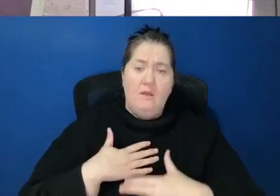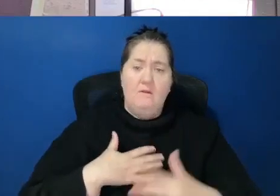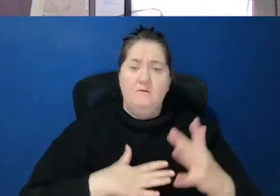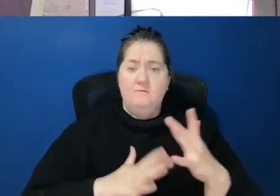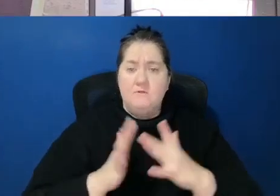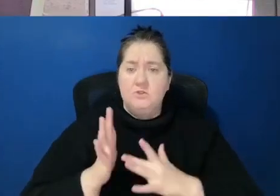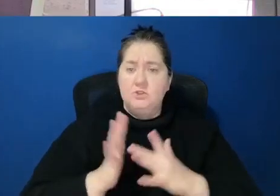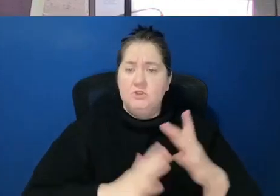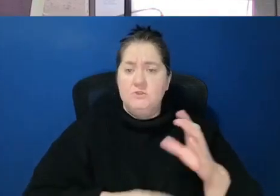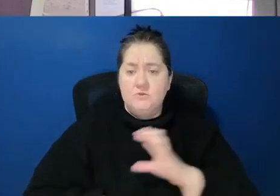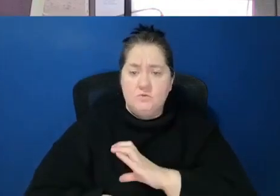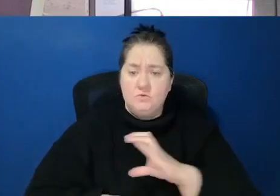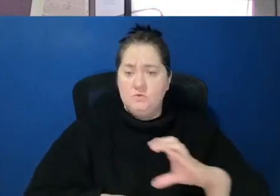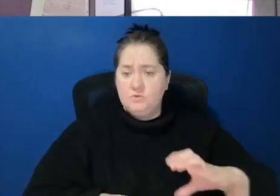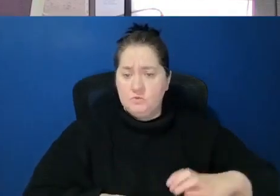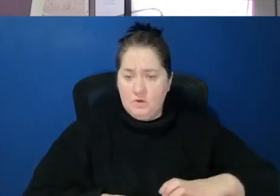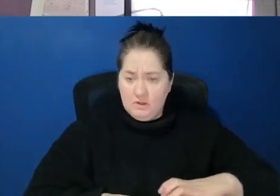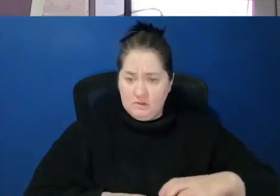Jesus